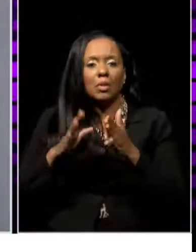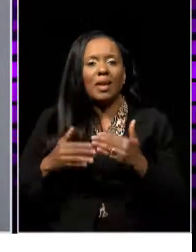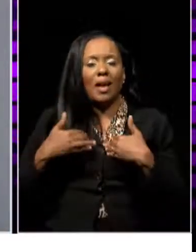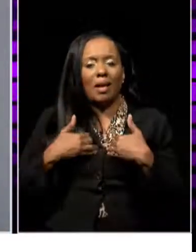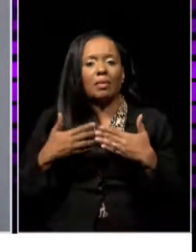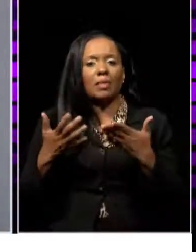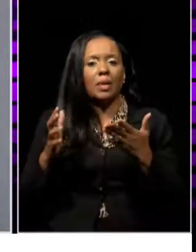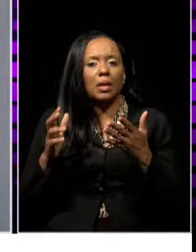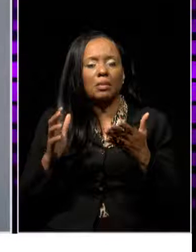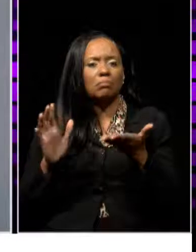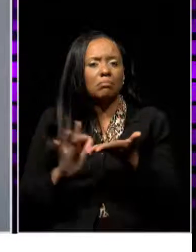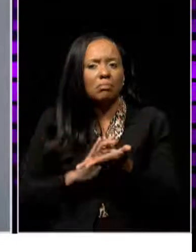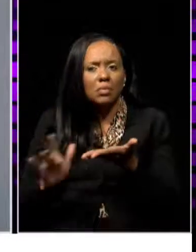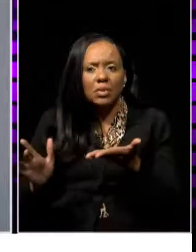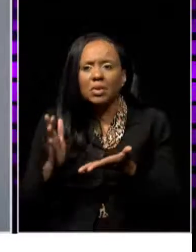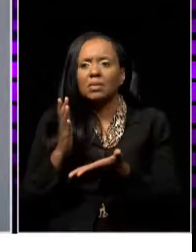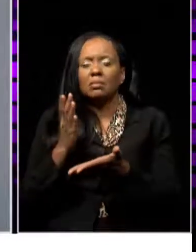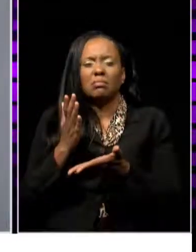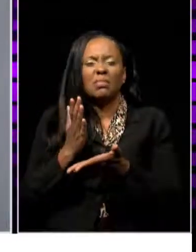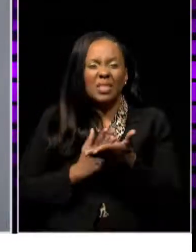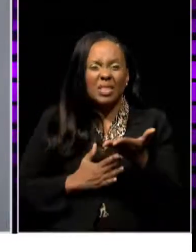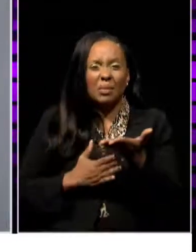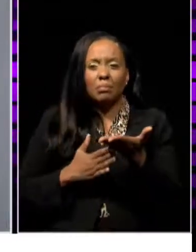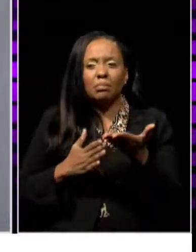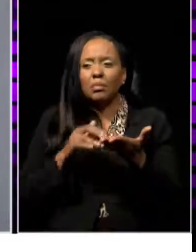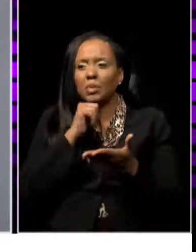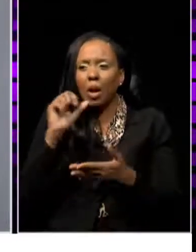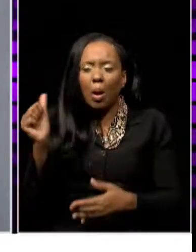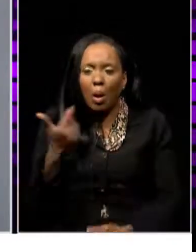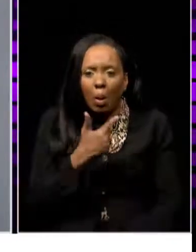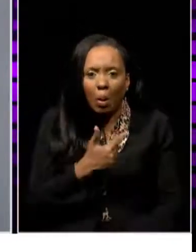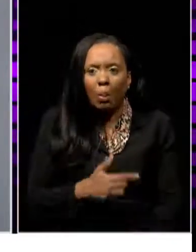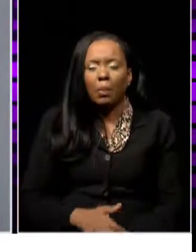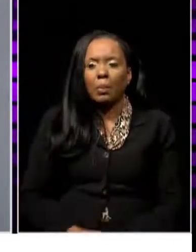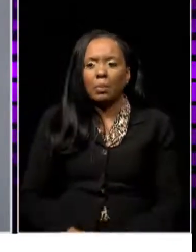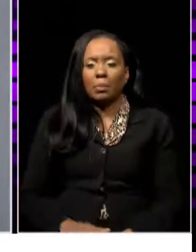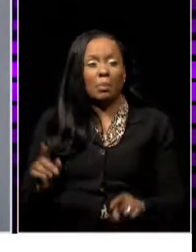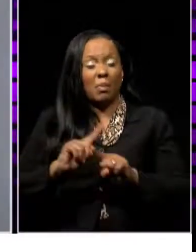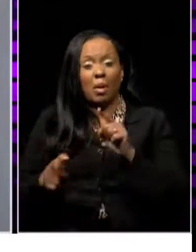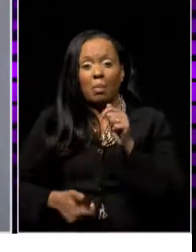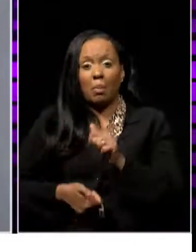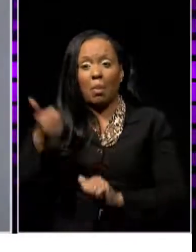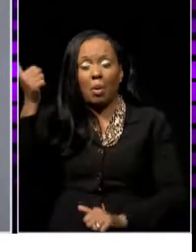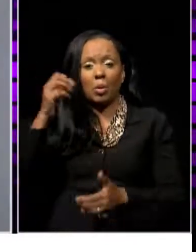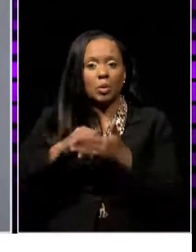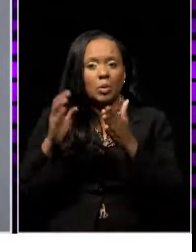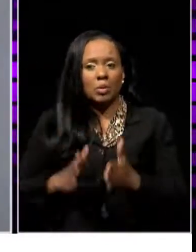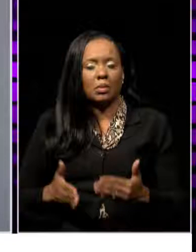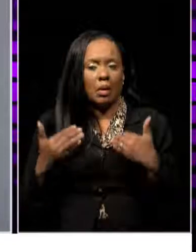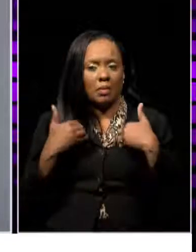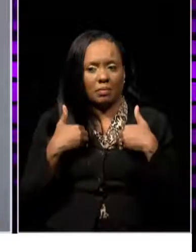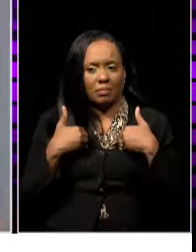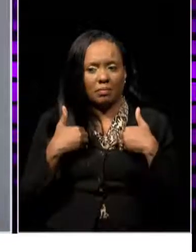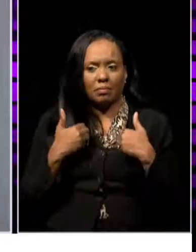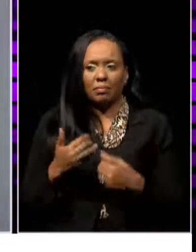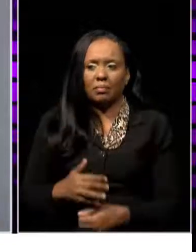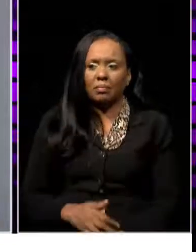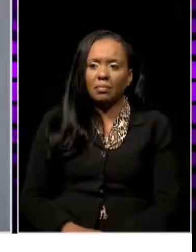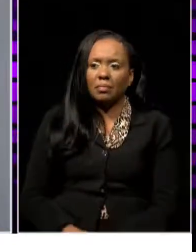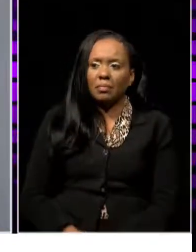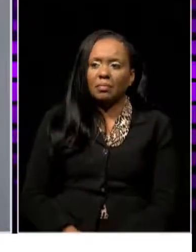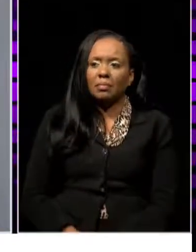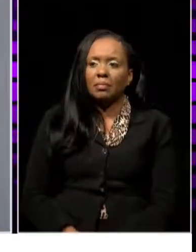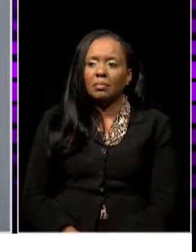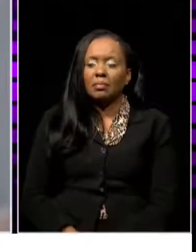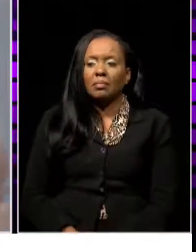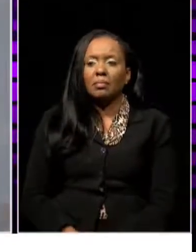are not, you know, having challenges, but the students, the majority of students in your class have a device. So do not only rely on the